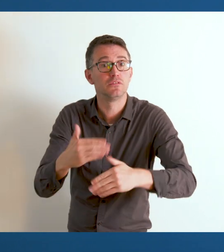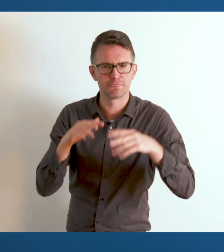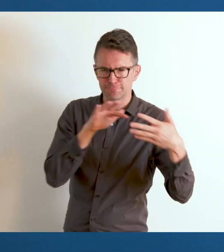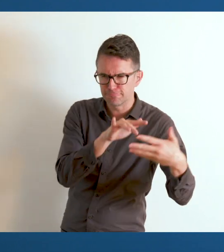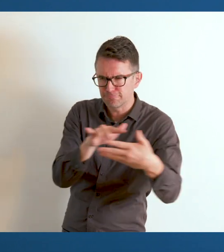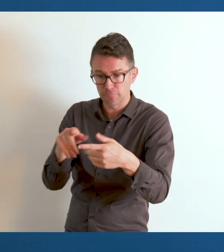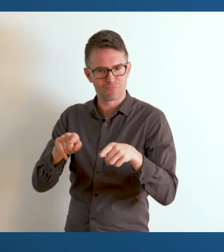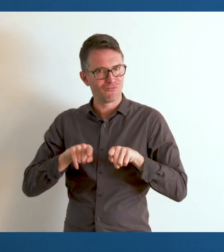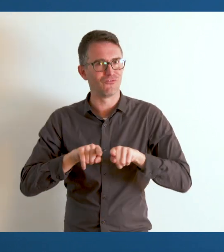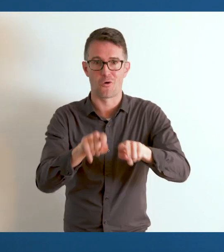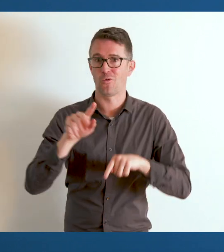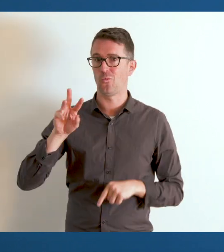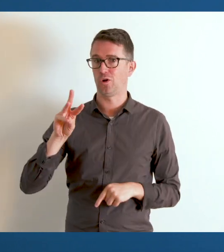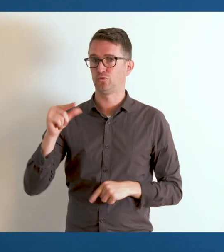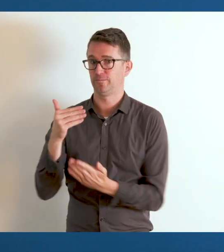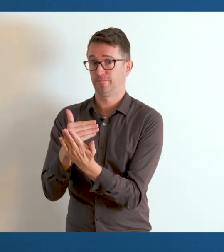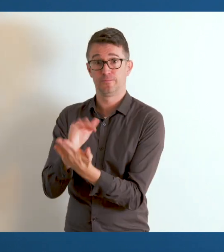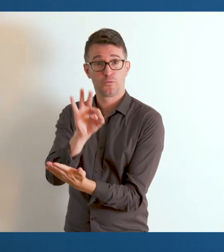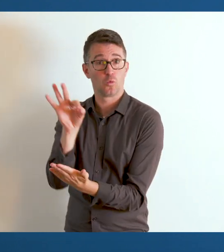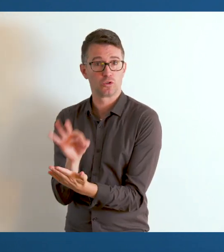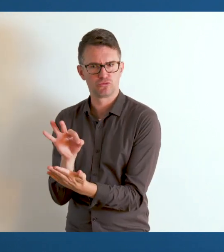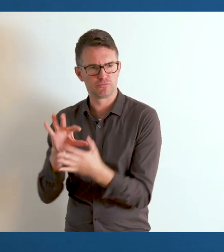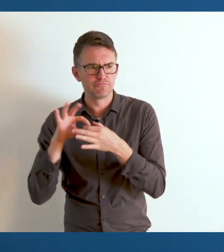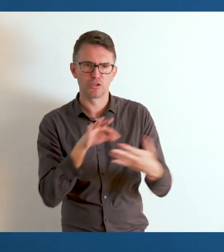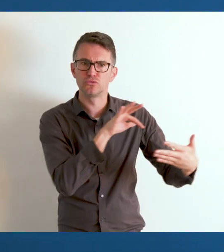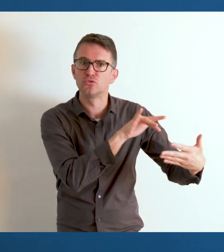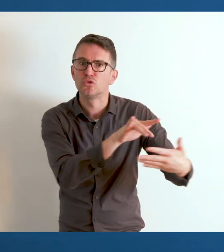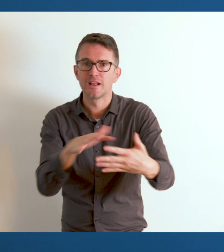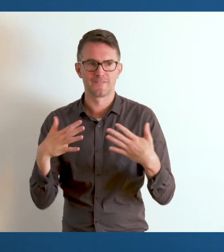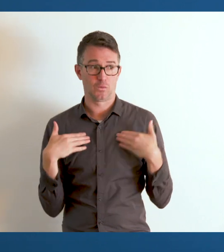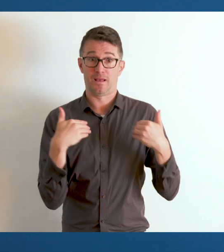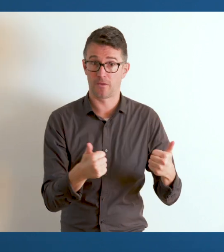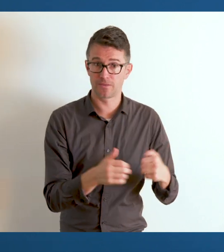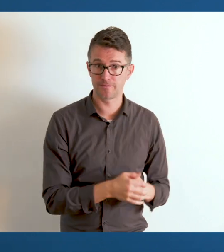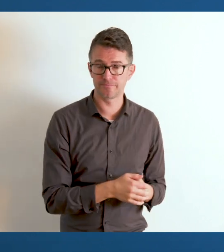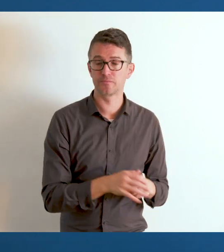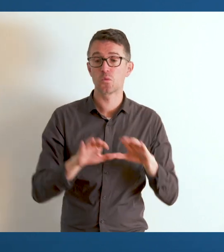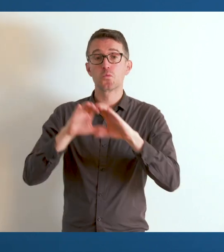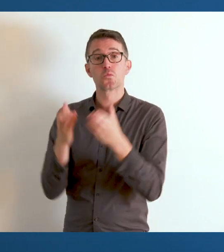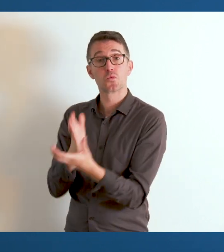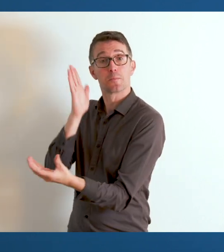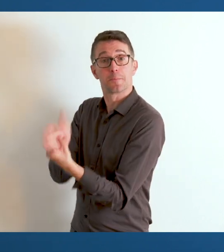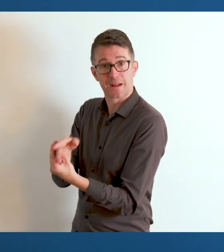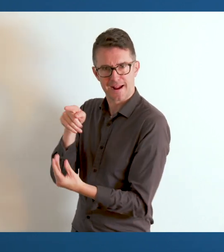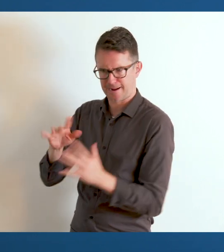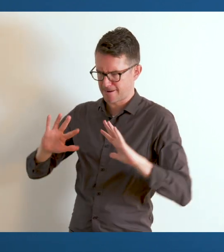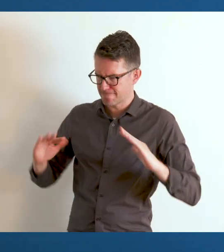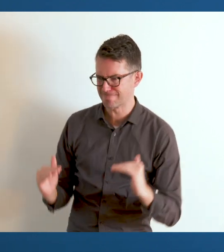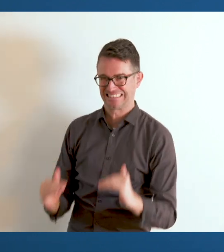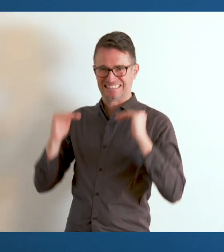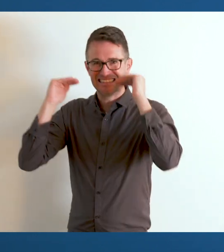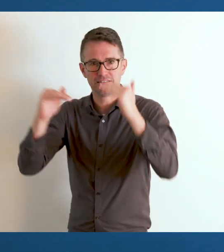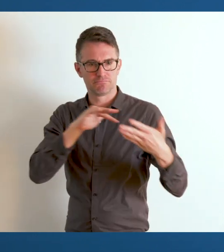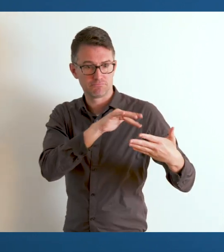with the short set of questions for their demographic and health surveys. And the World Bank is scaling up the inclusion of the Washington Group short